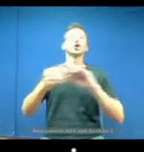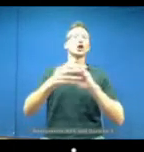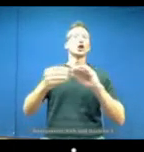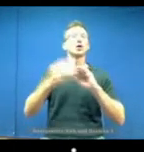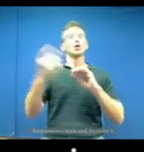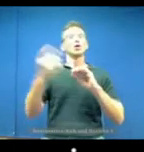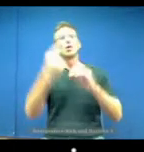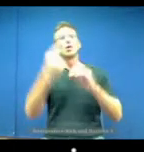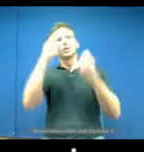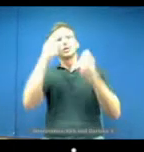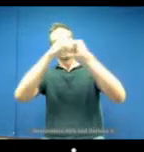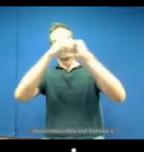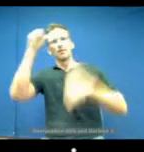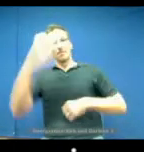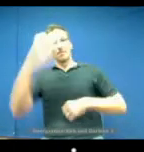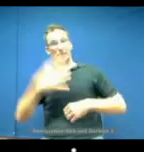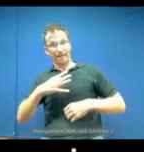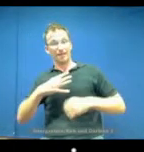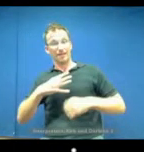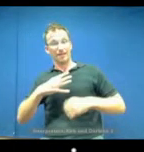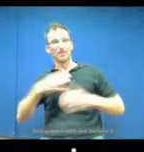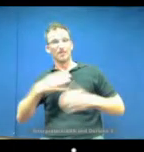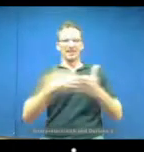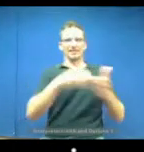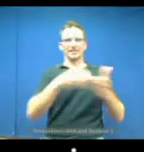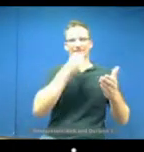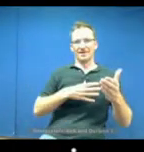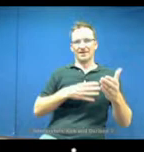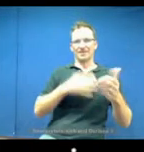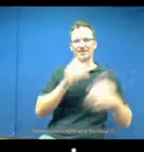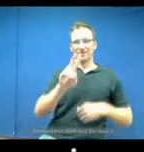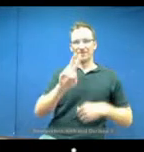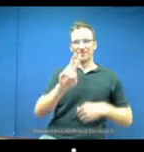be, it knows no gender, and